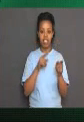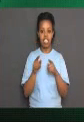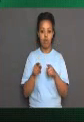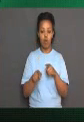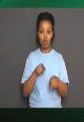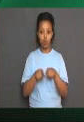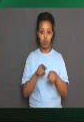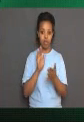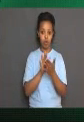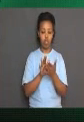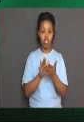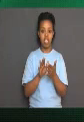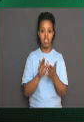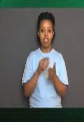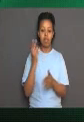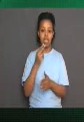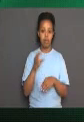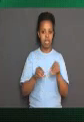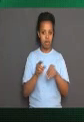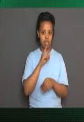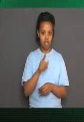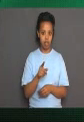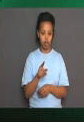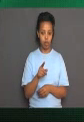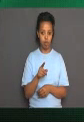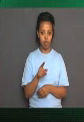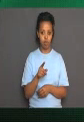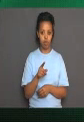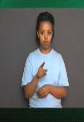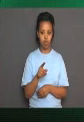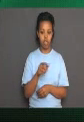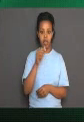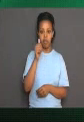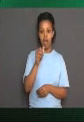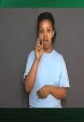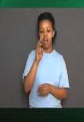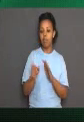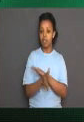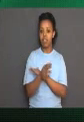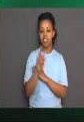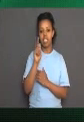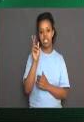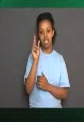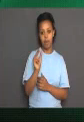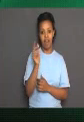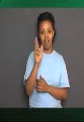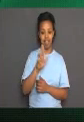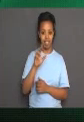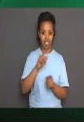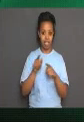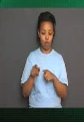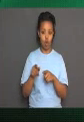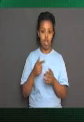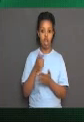is used for moving. A whale's forelimb is its fin, which is used